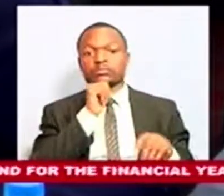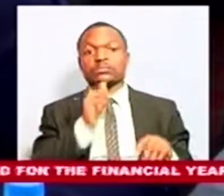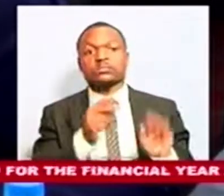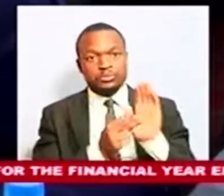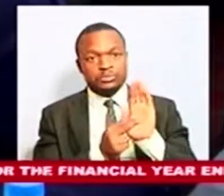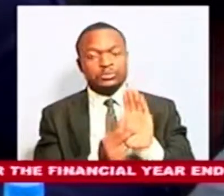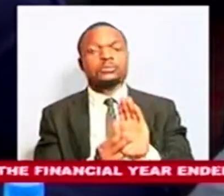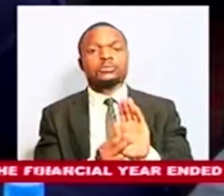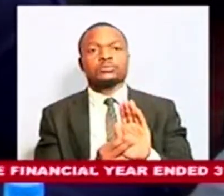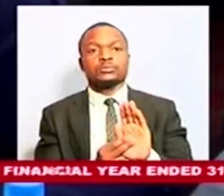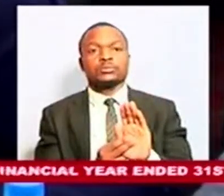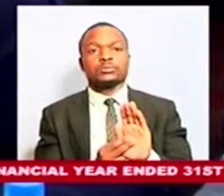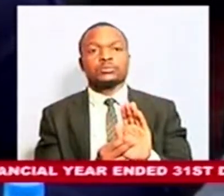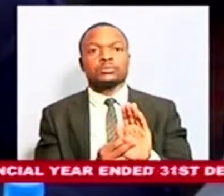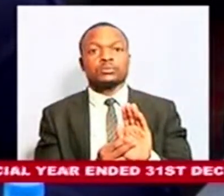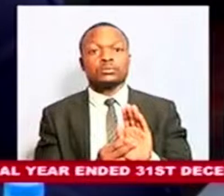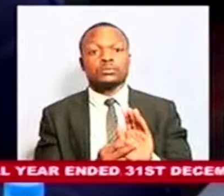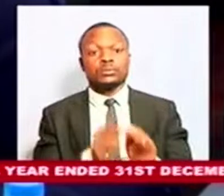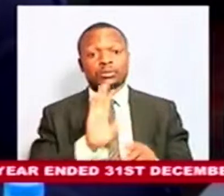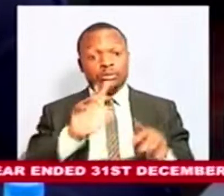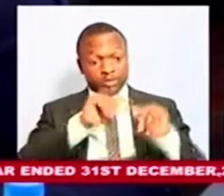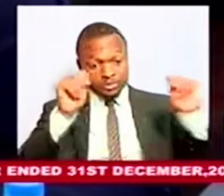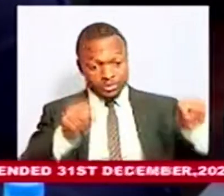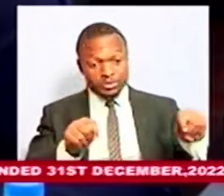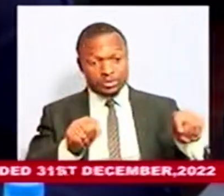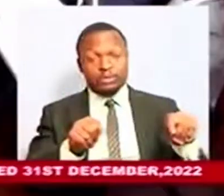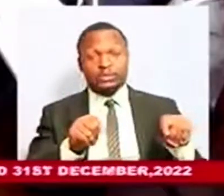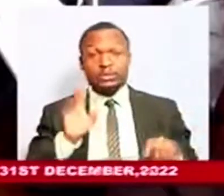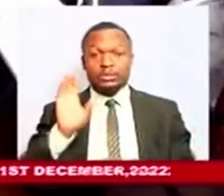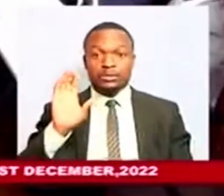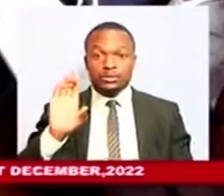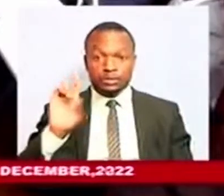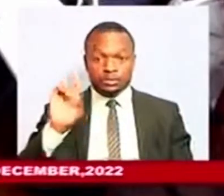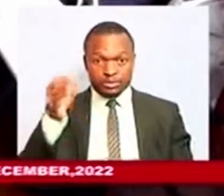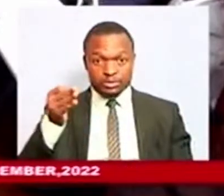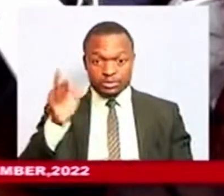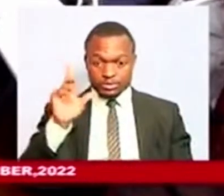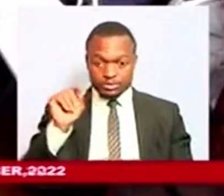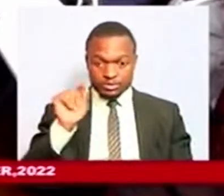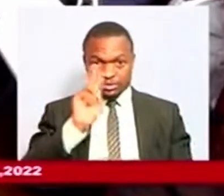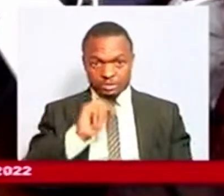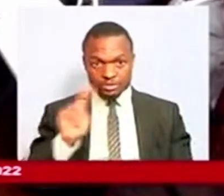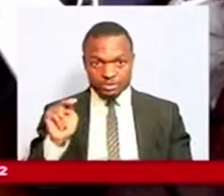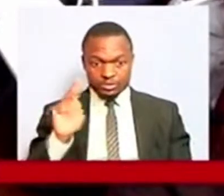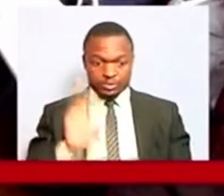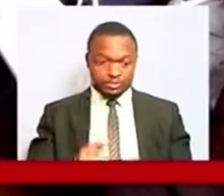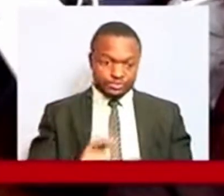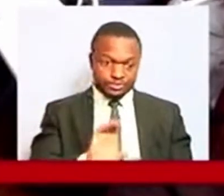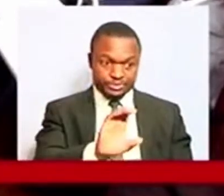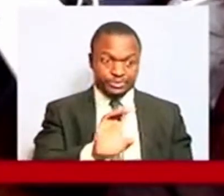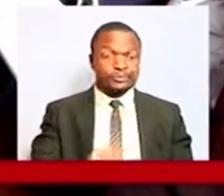on the status. Your ledger says CDF 2022 allocation.